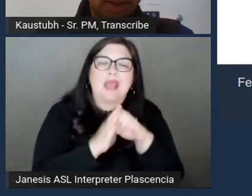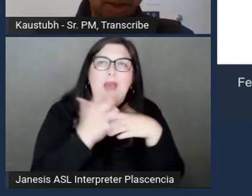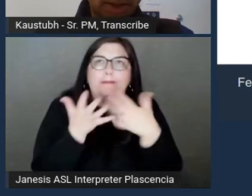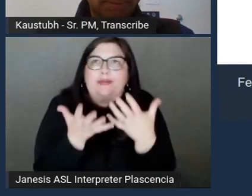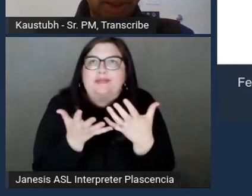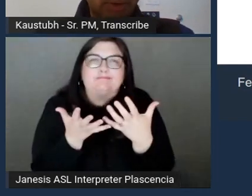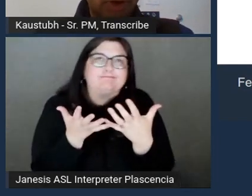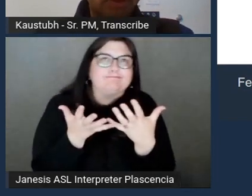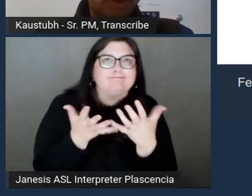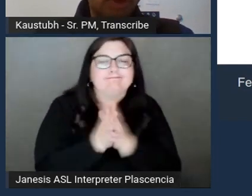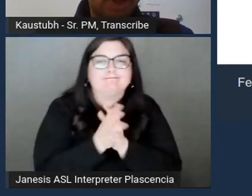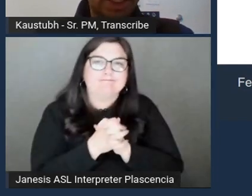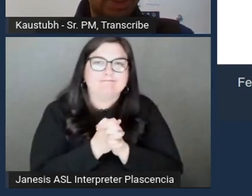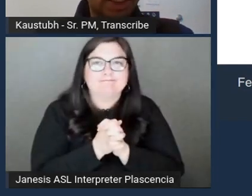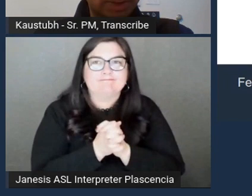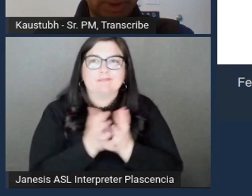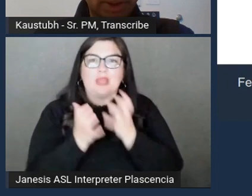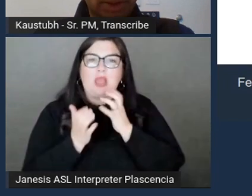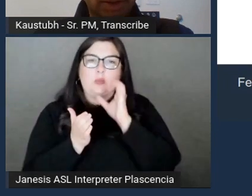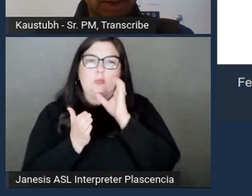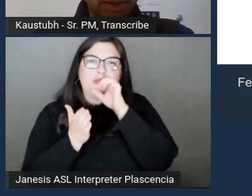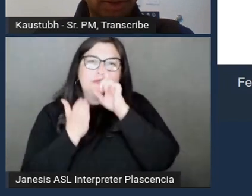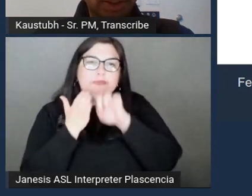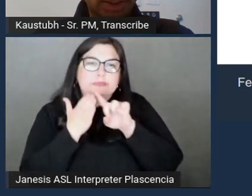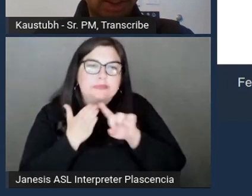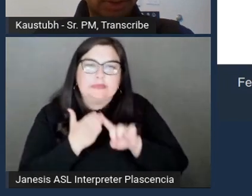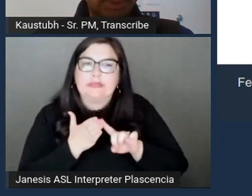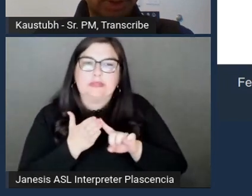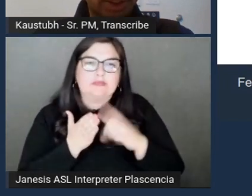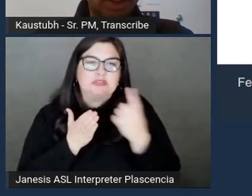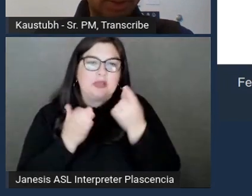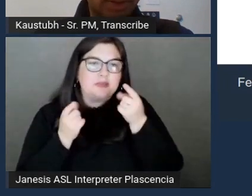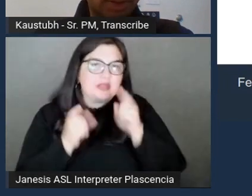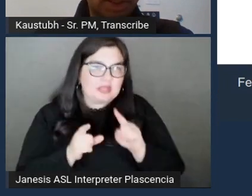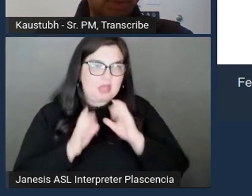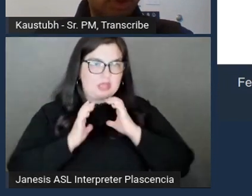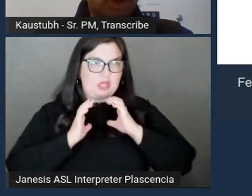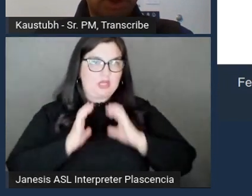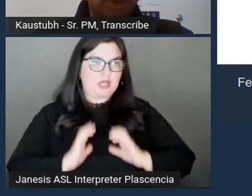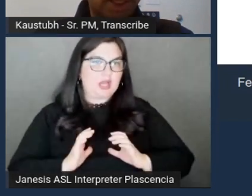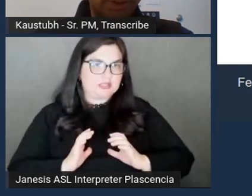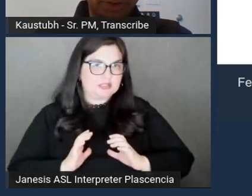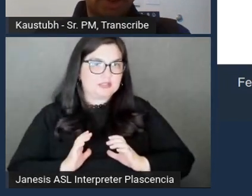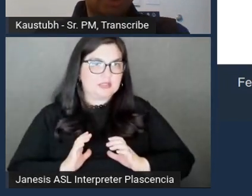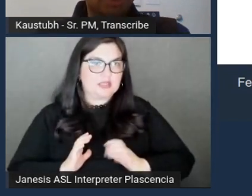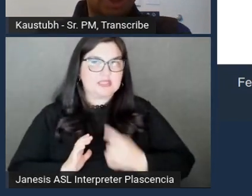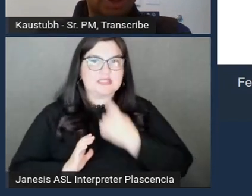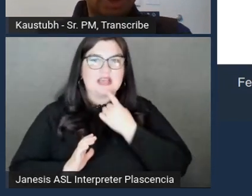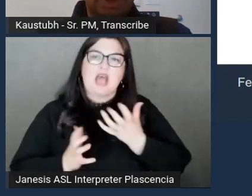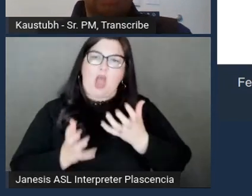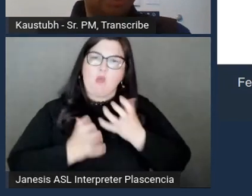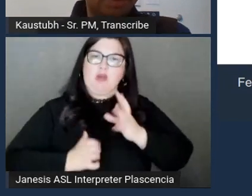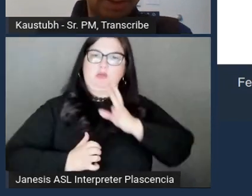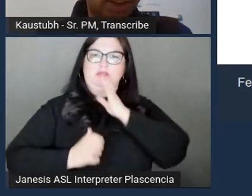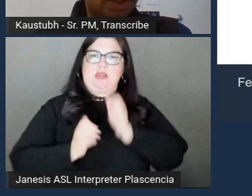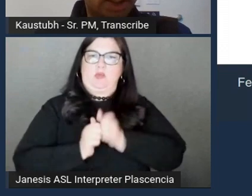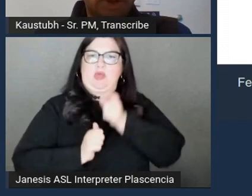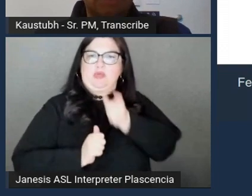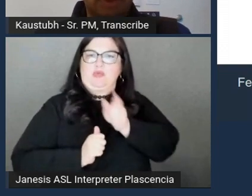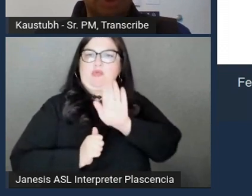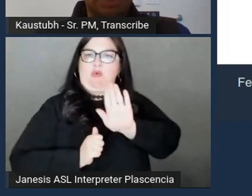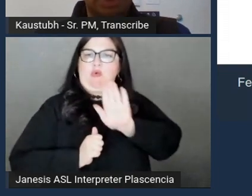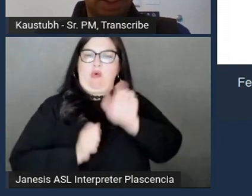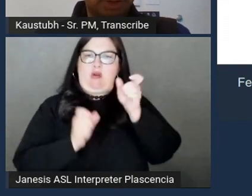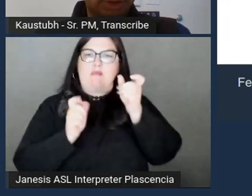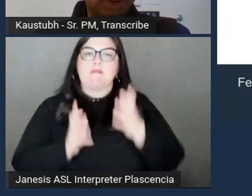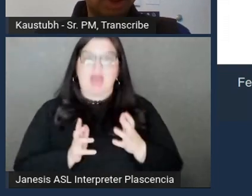say I want to look for any case where the customer says, I want to talk to your manager, right? Like basically, they're looking